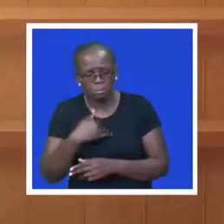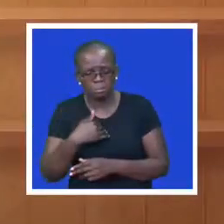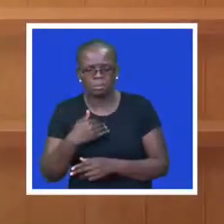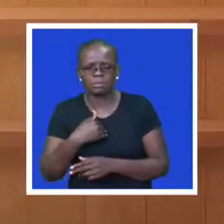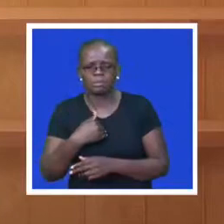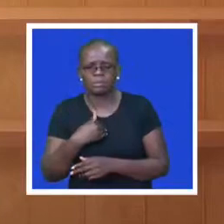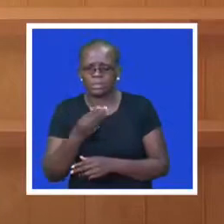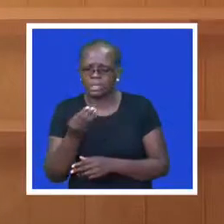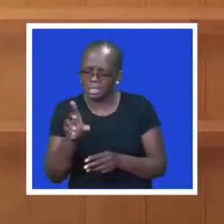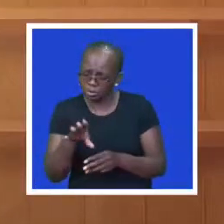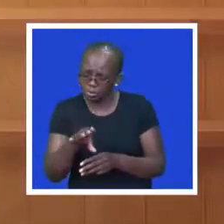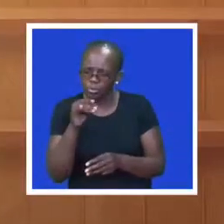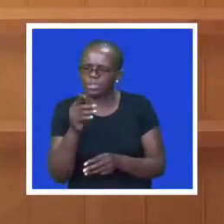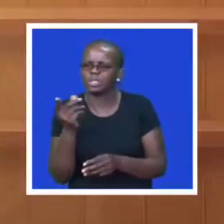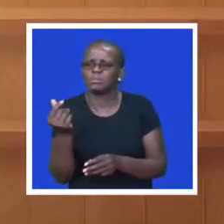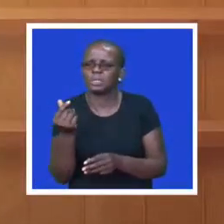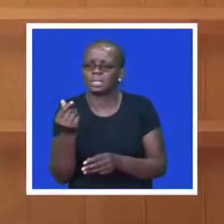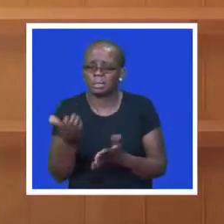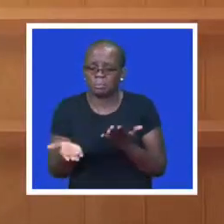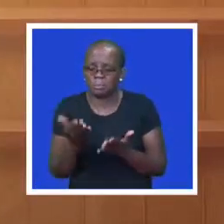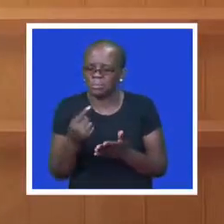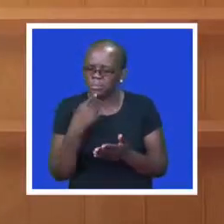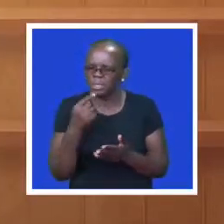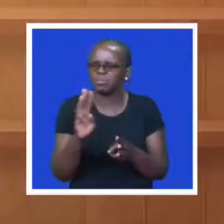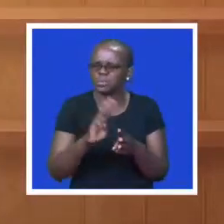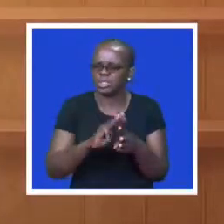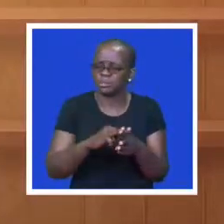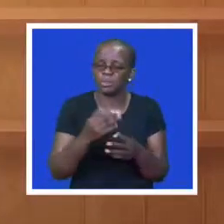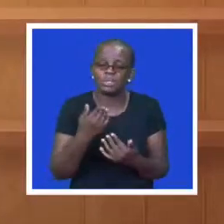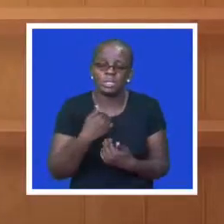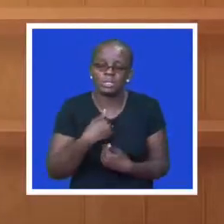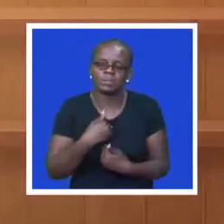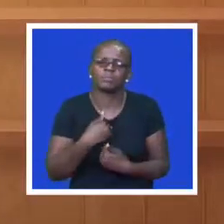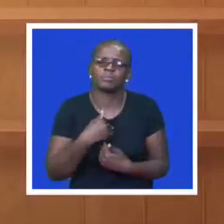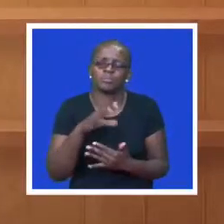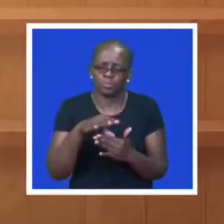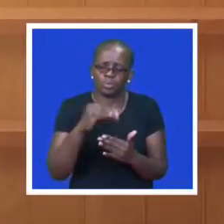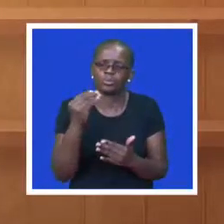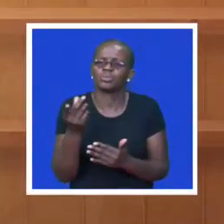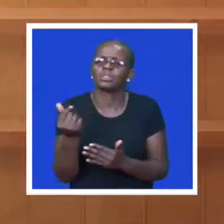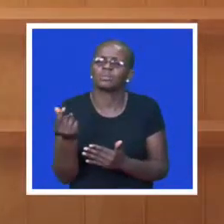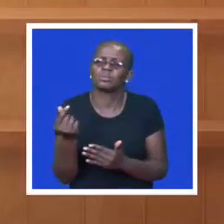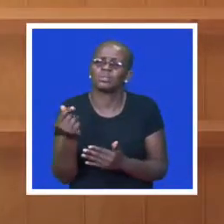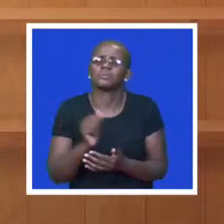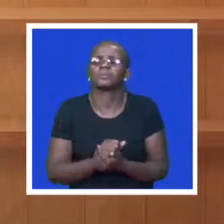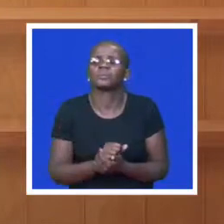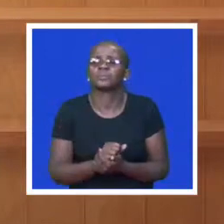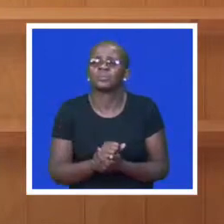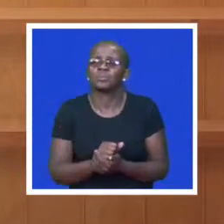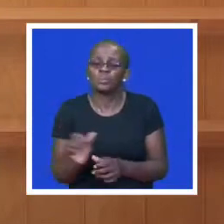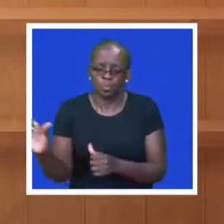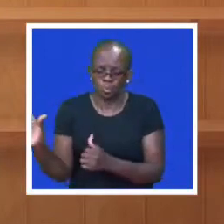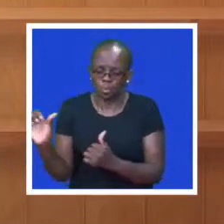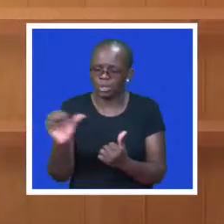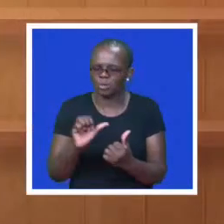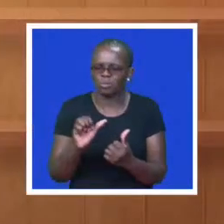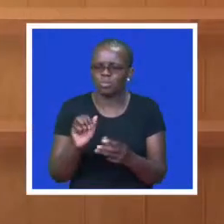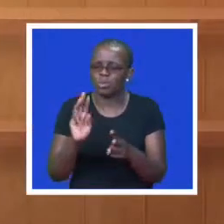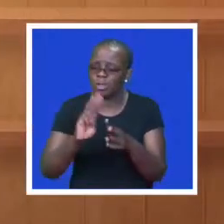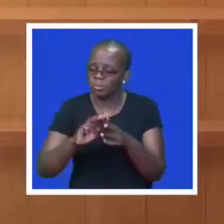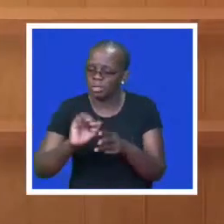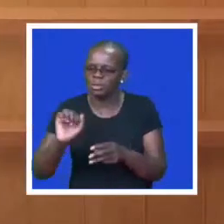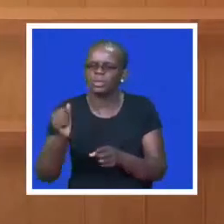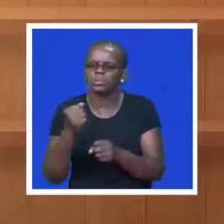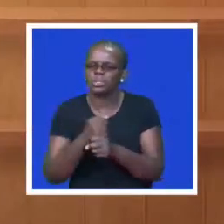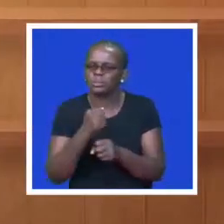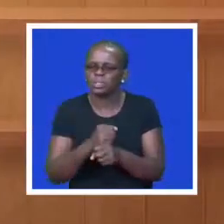wrong to my mother? Maybe she didn't notice. Maybe I should. Even when your mother comes back from work, you will not even go to welcome her